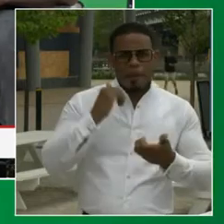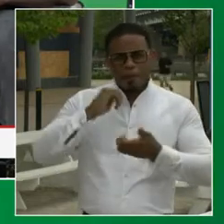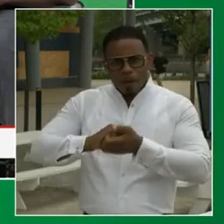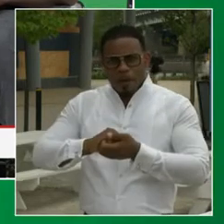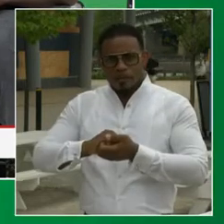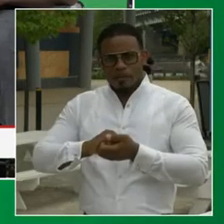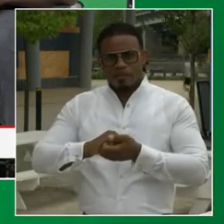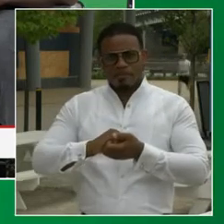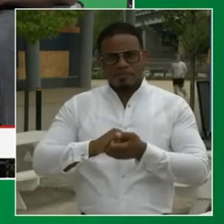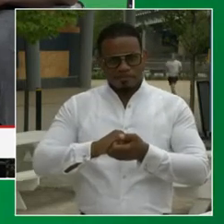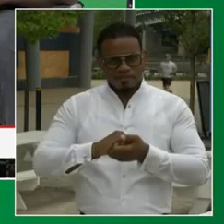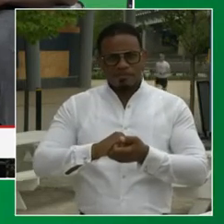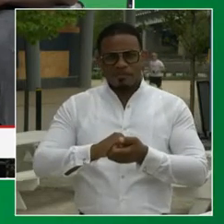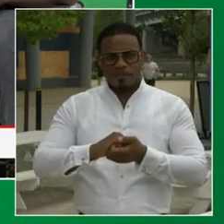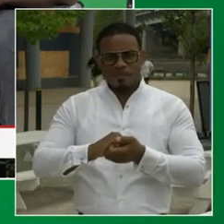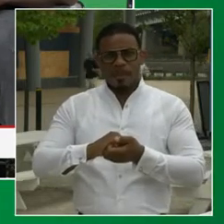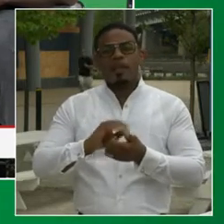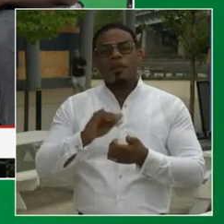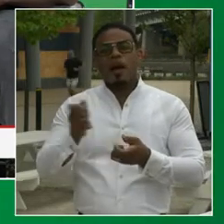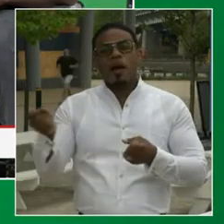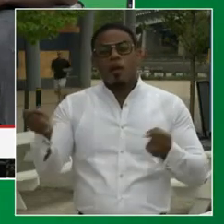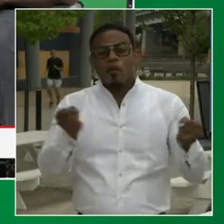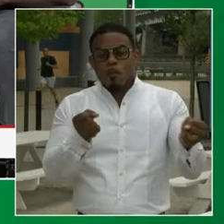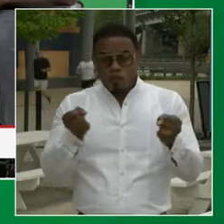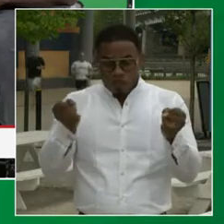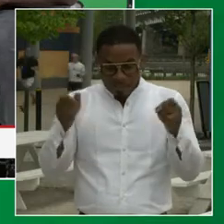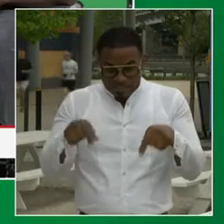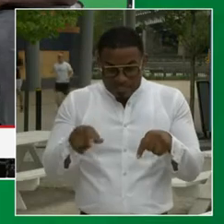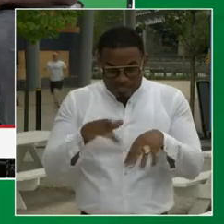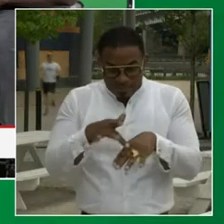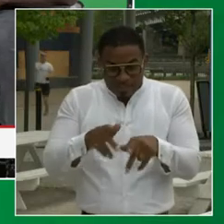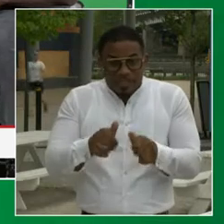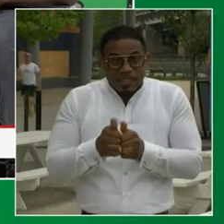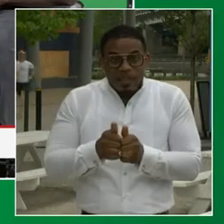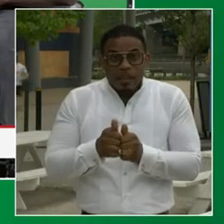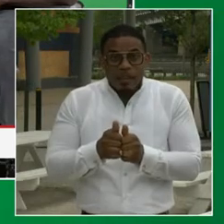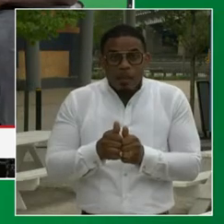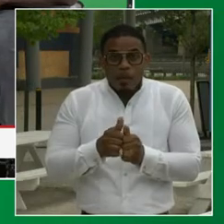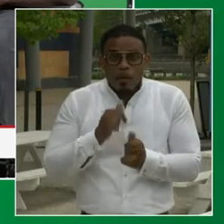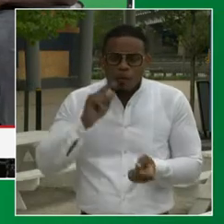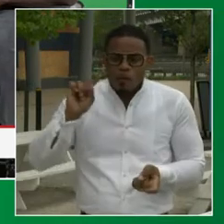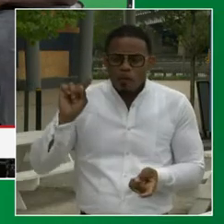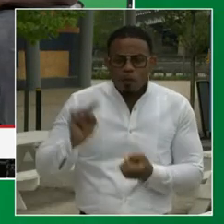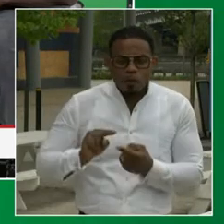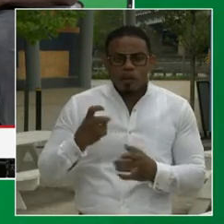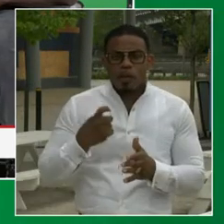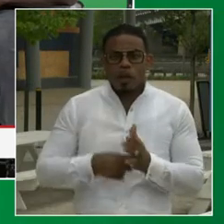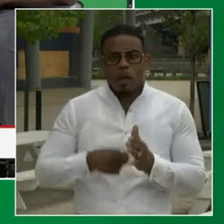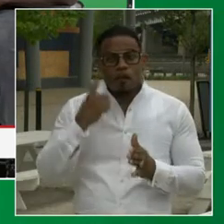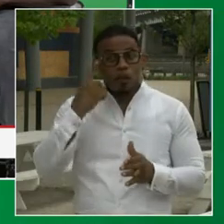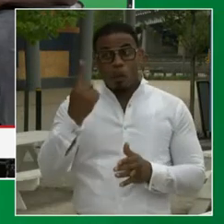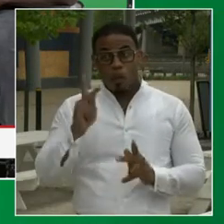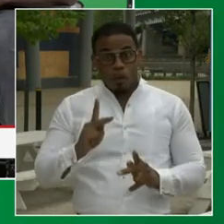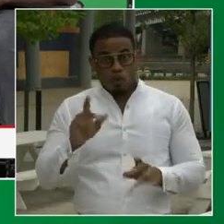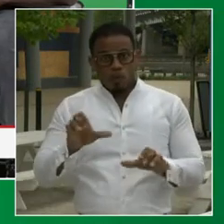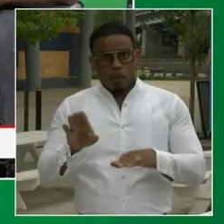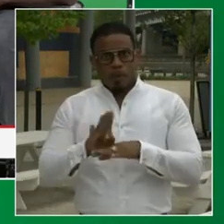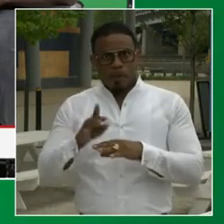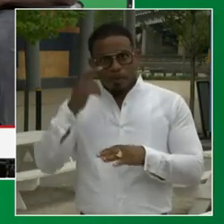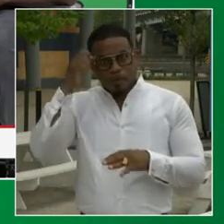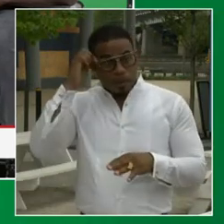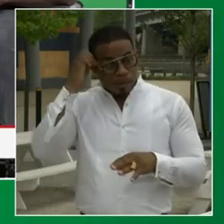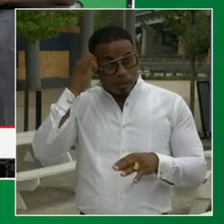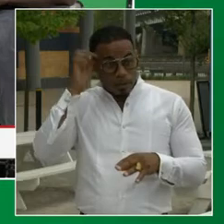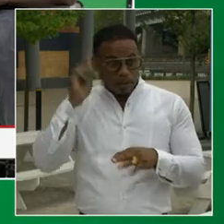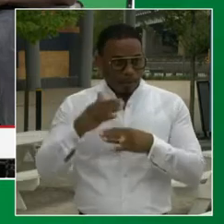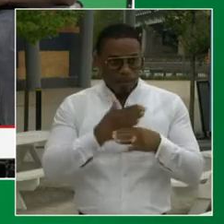partners and collaborators. And by bringing this space together, we're reducing the cost for one person to do business because it's